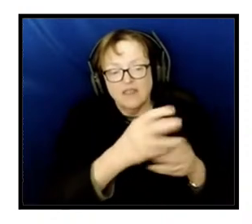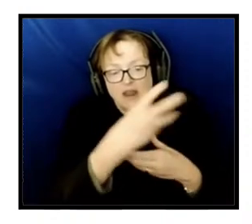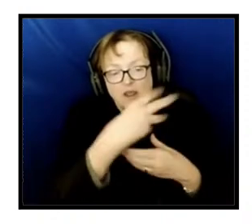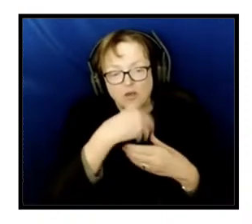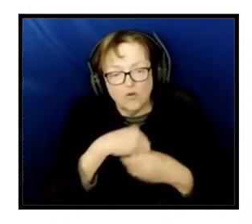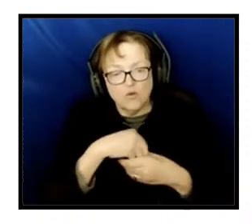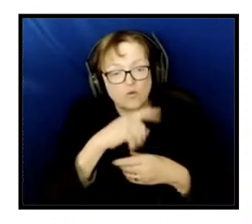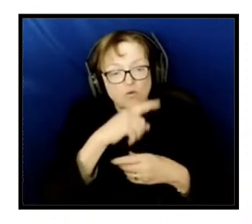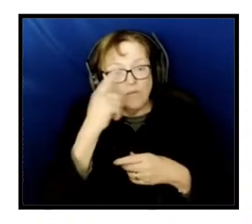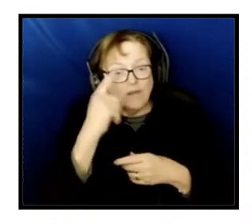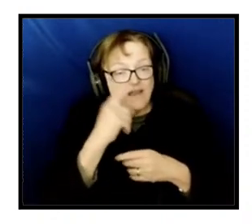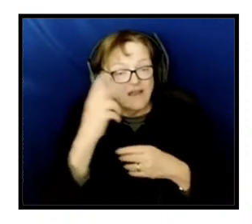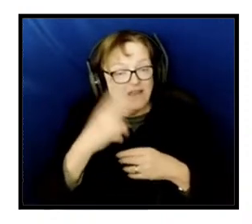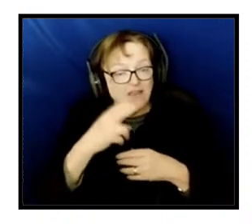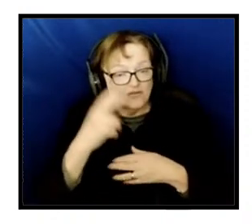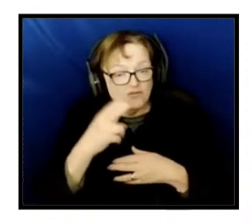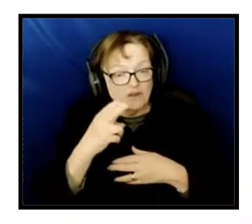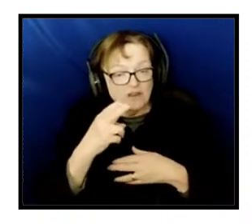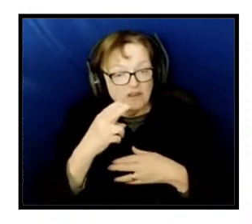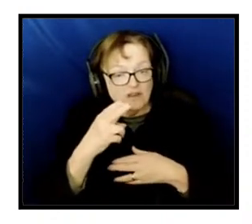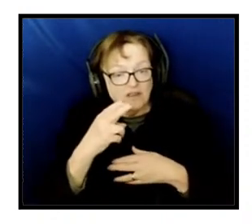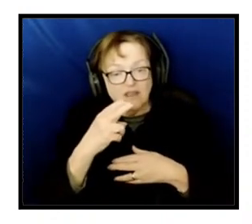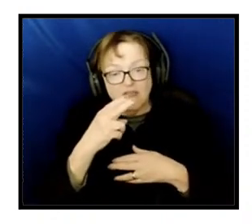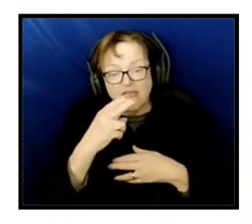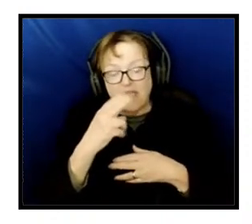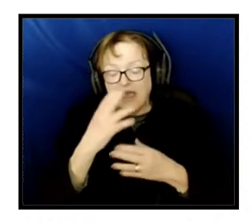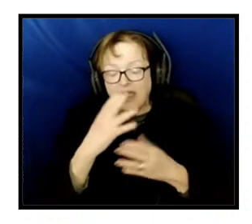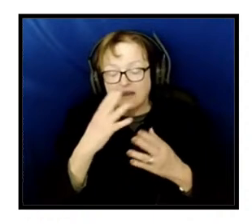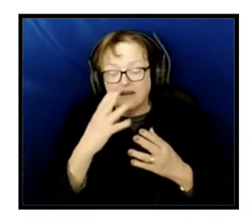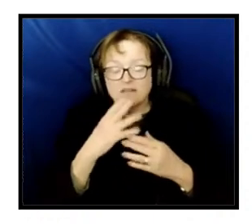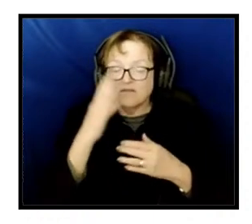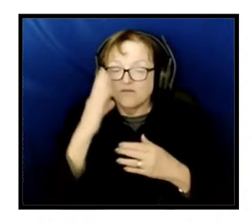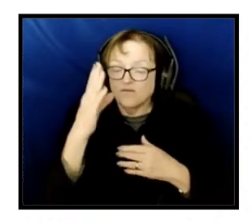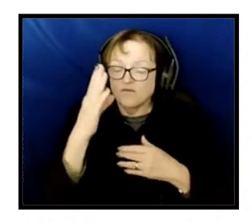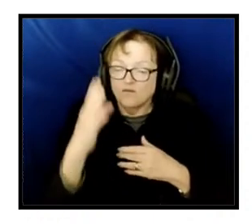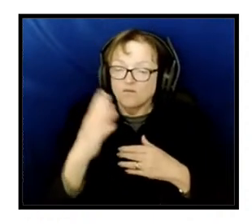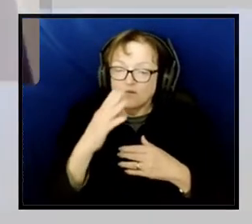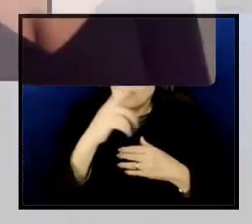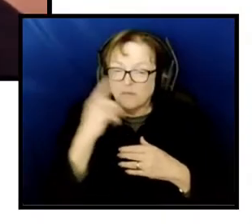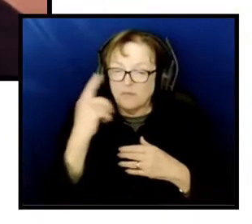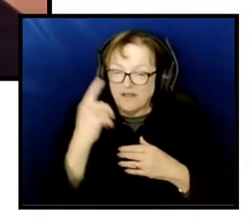as a means to imagine Black futurity. That's right.